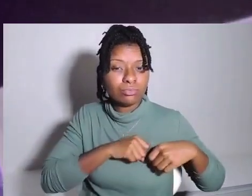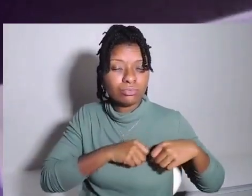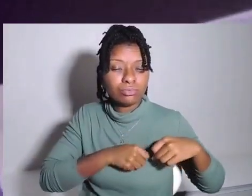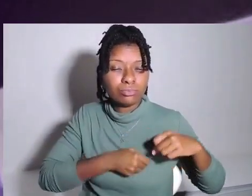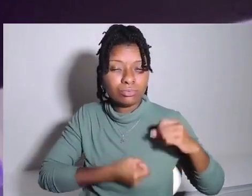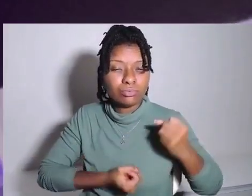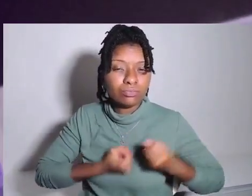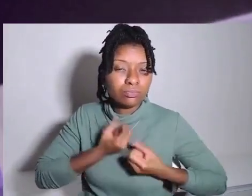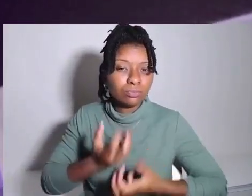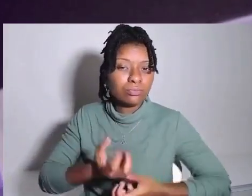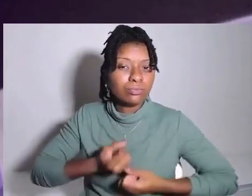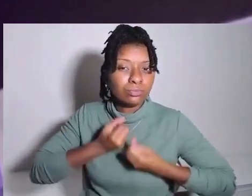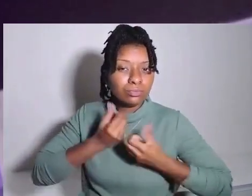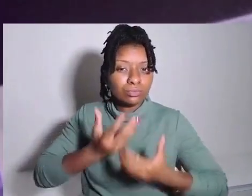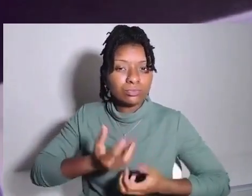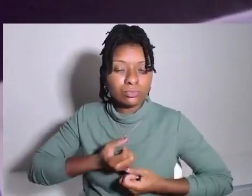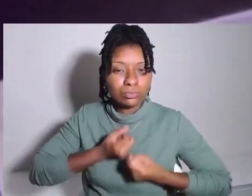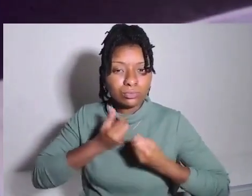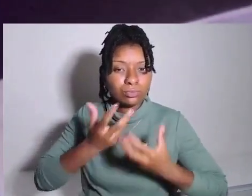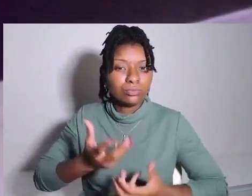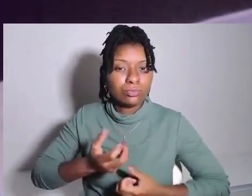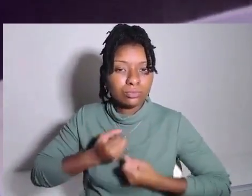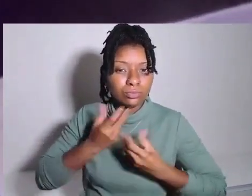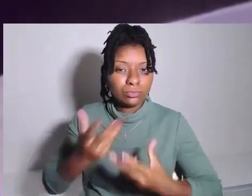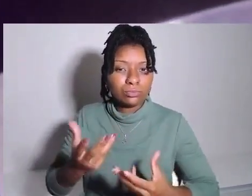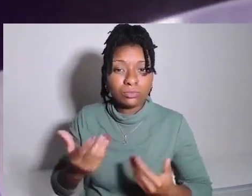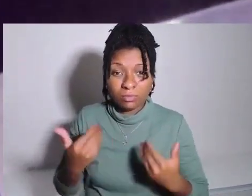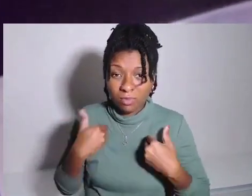There are rituals for moving anger, family.